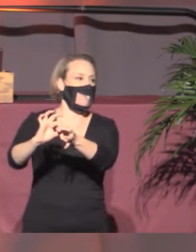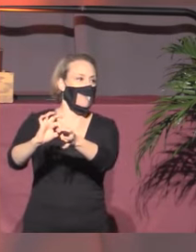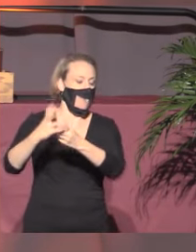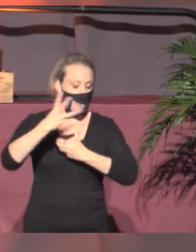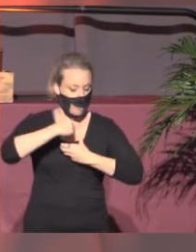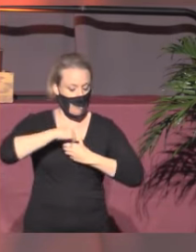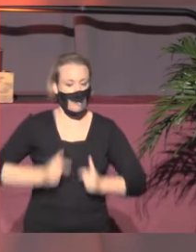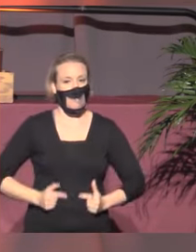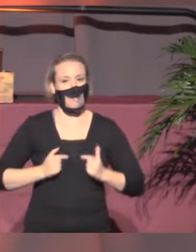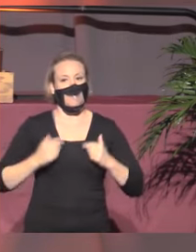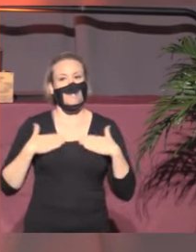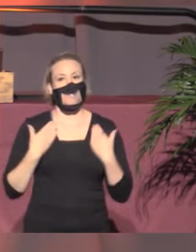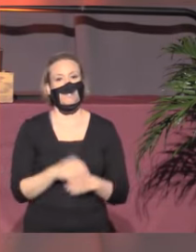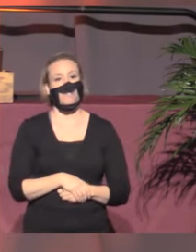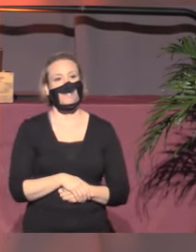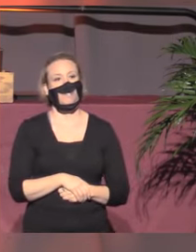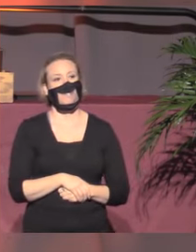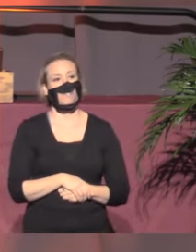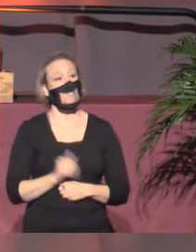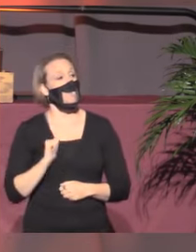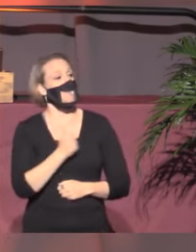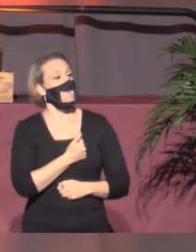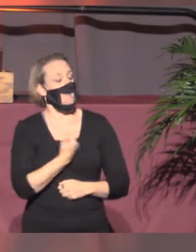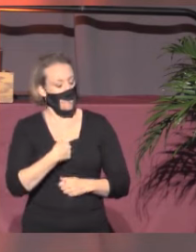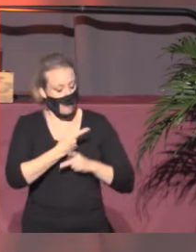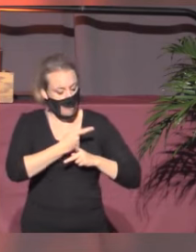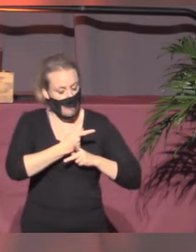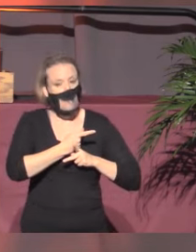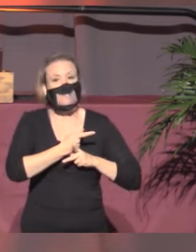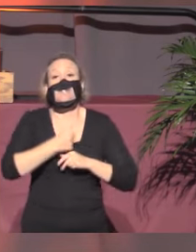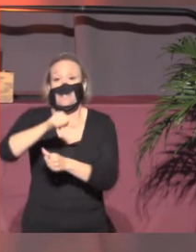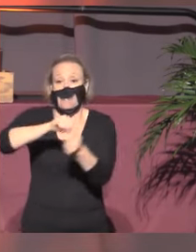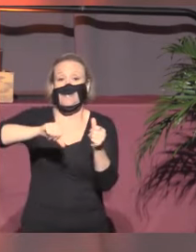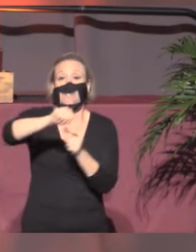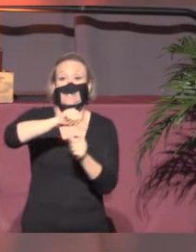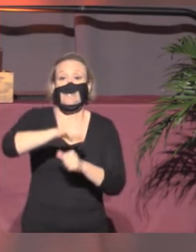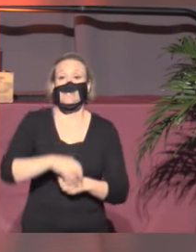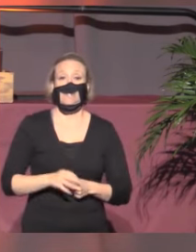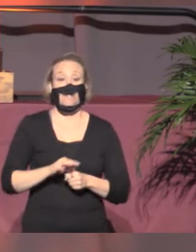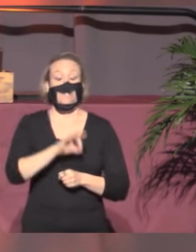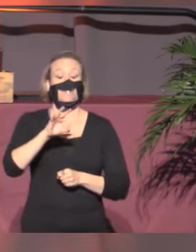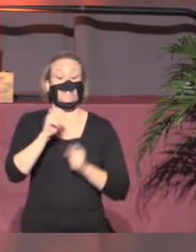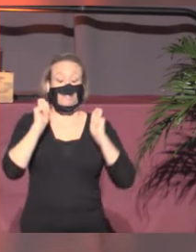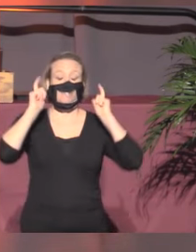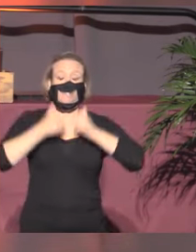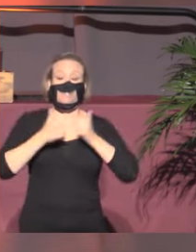will take care of ourselves and others and keep our spirits awake to